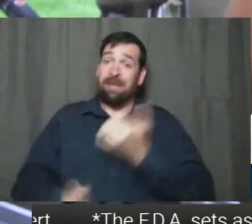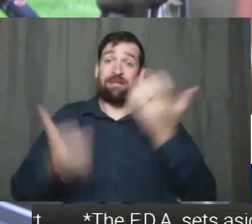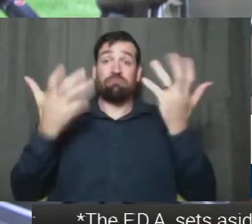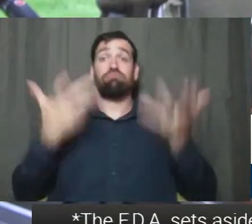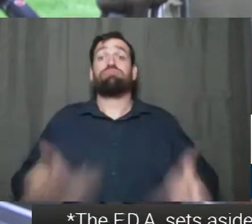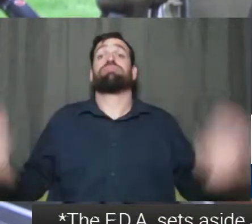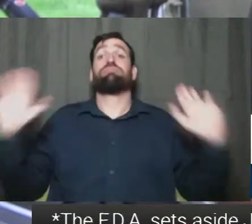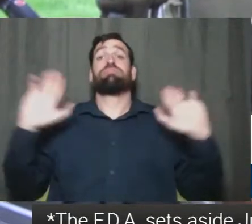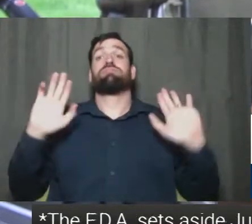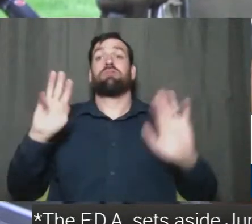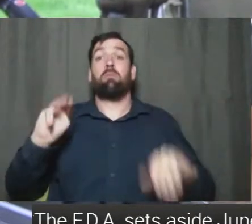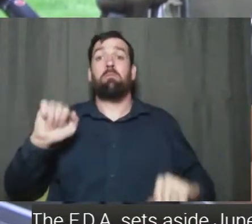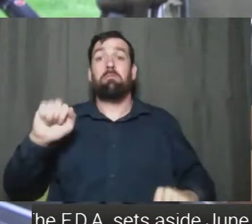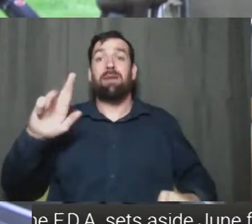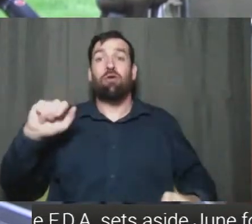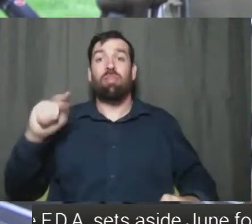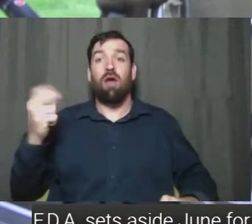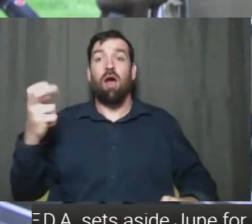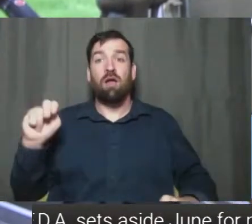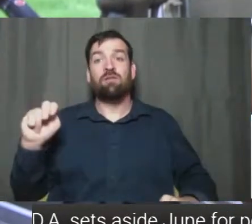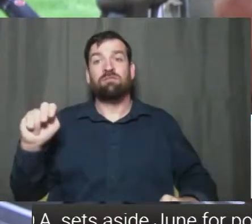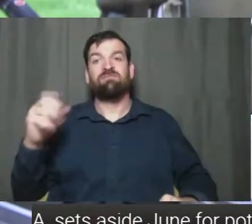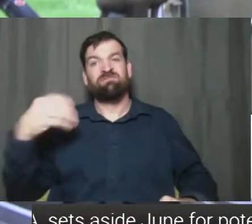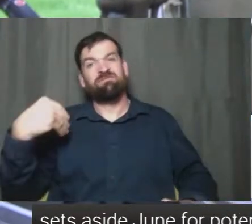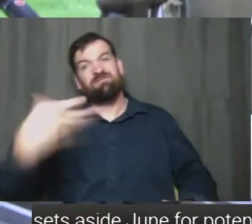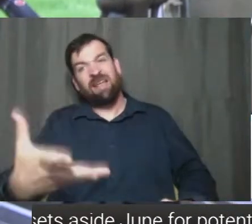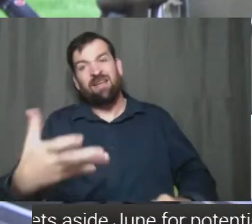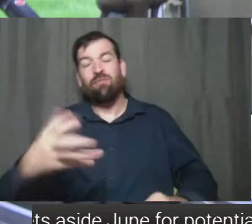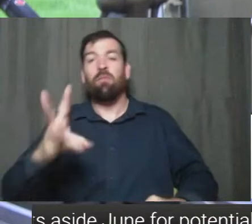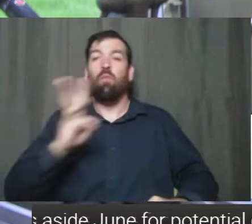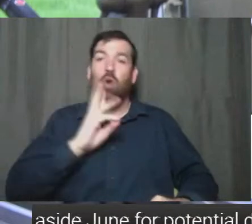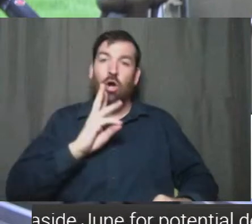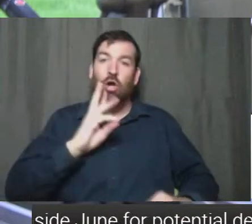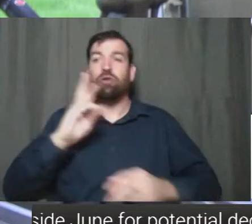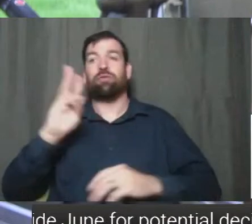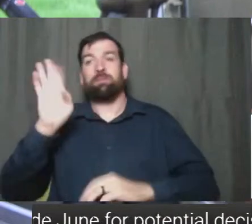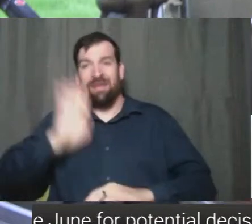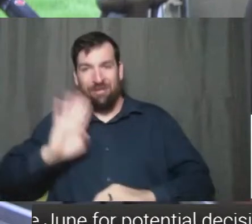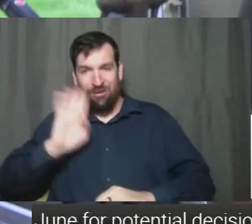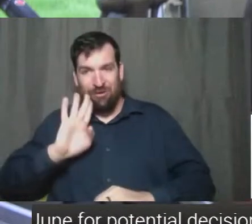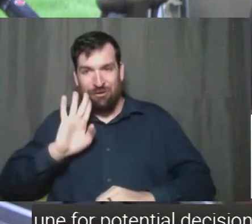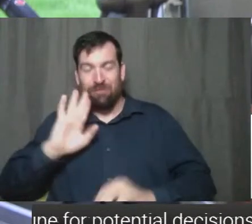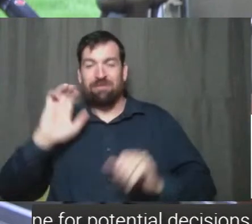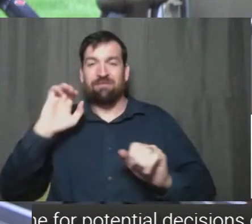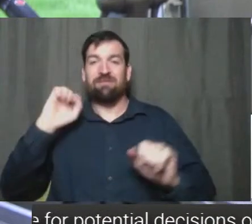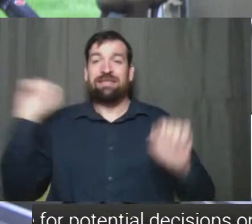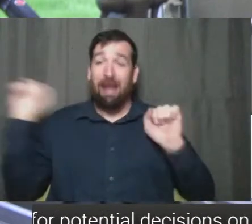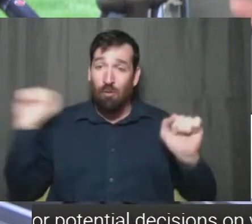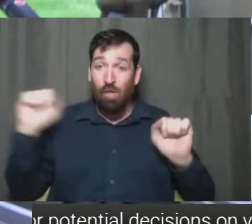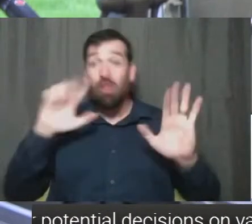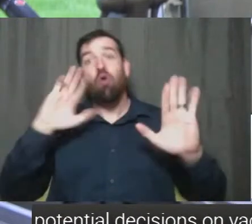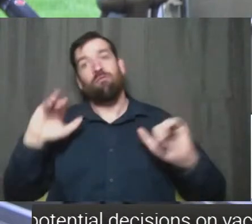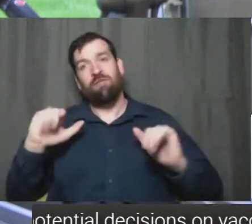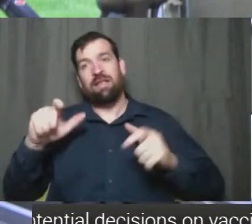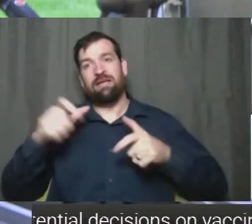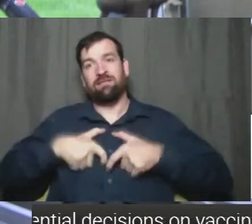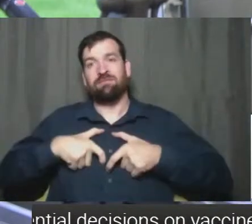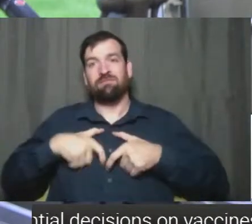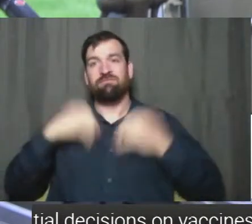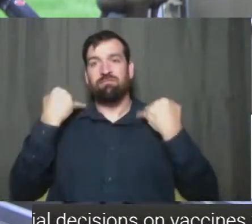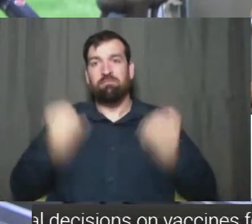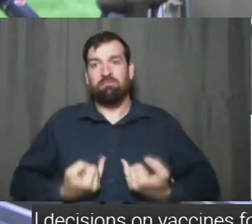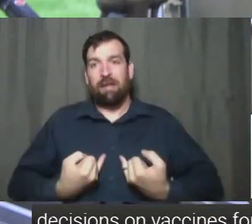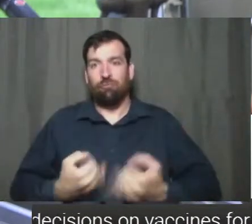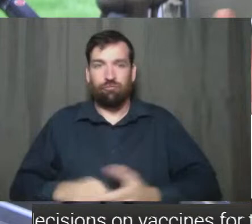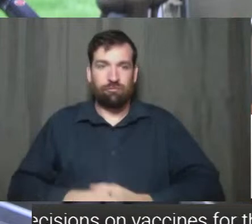marathon, they'll usually hand them a water along with the beer, towel, and hopefully their medal. And that's just like the doctor